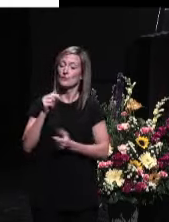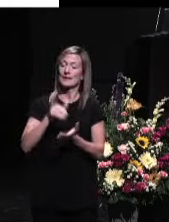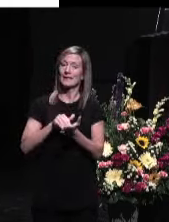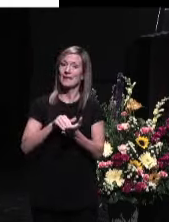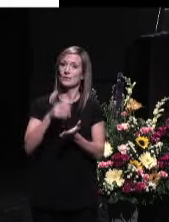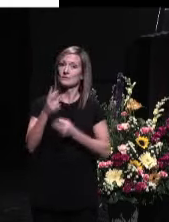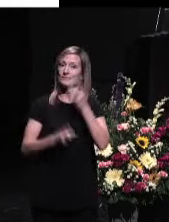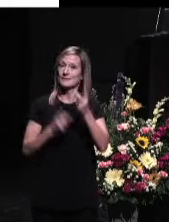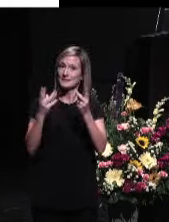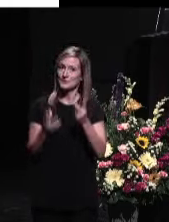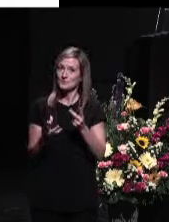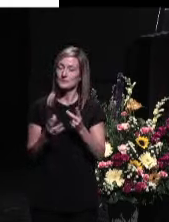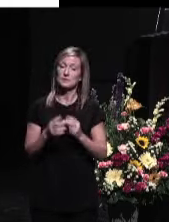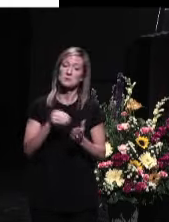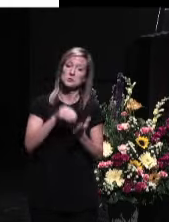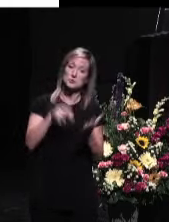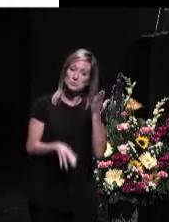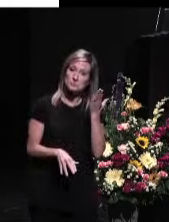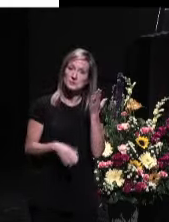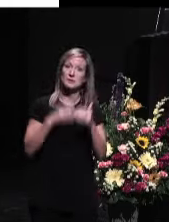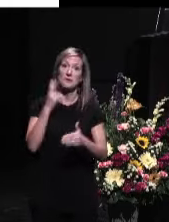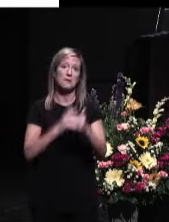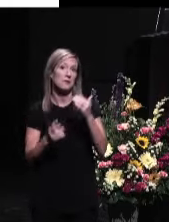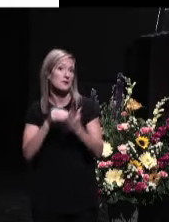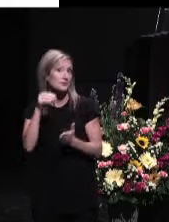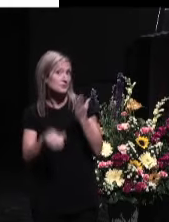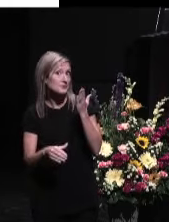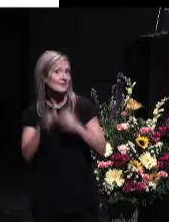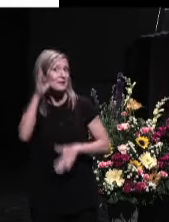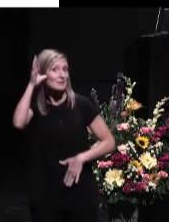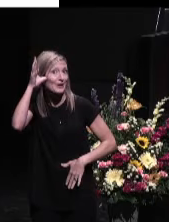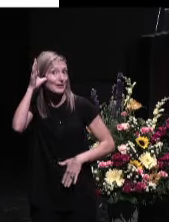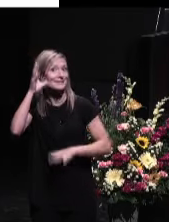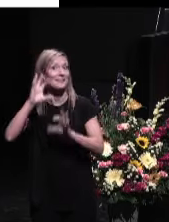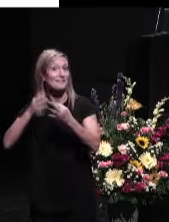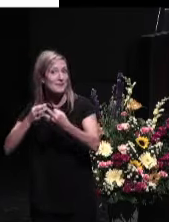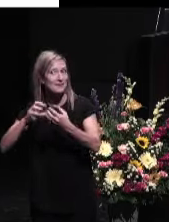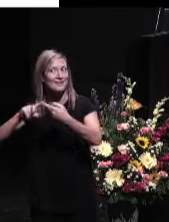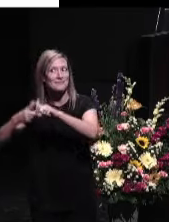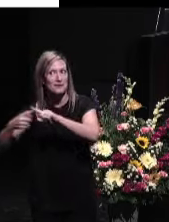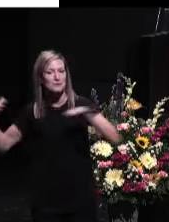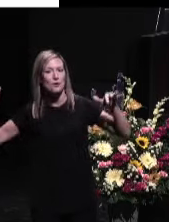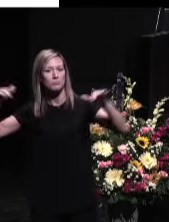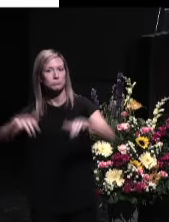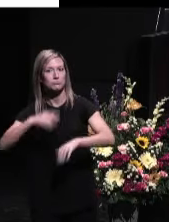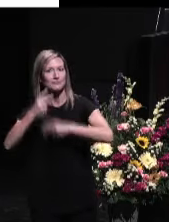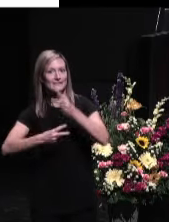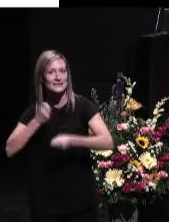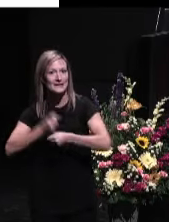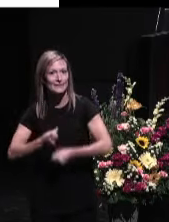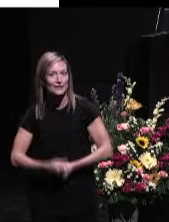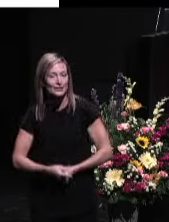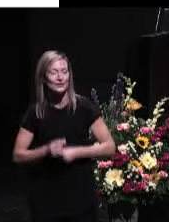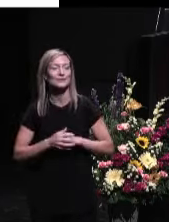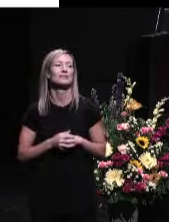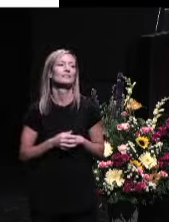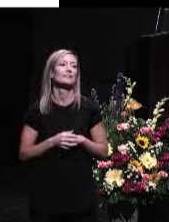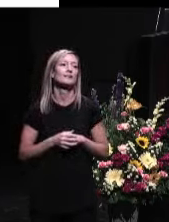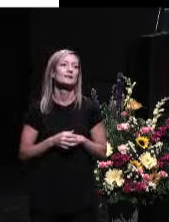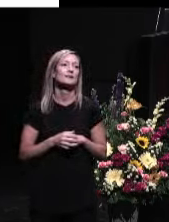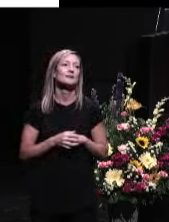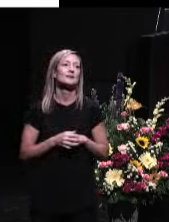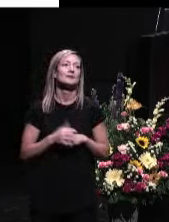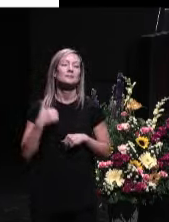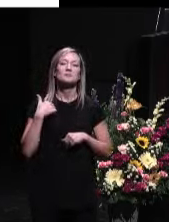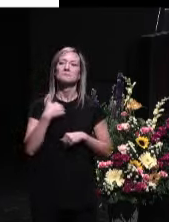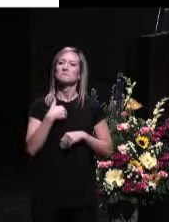prospective students, parents, family members, friends. We have the open house or open